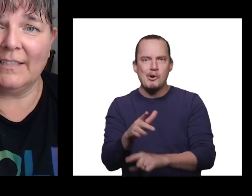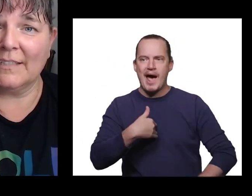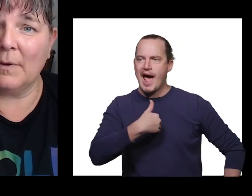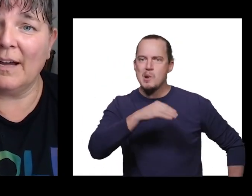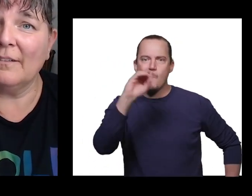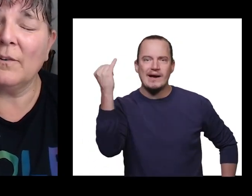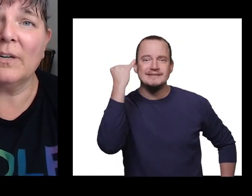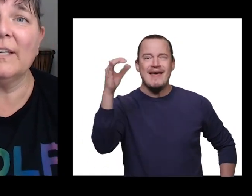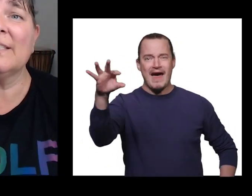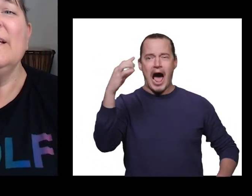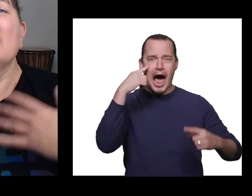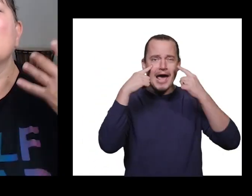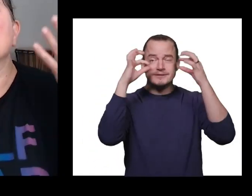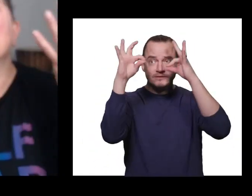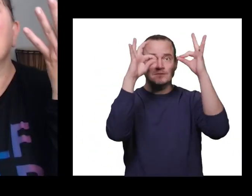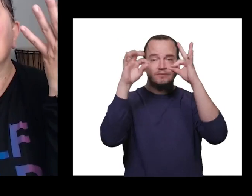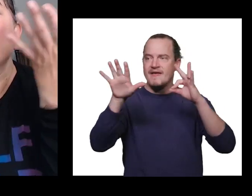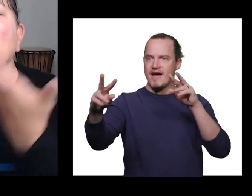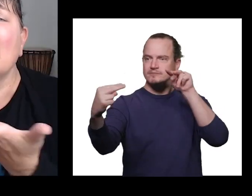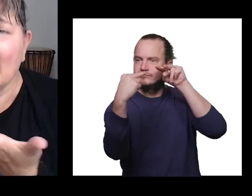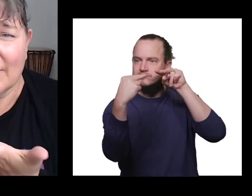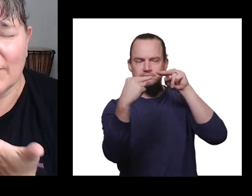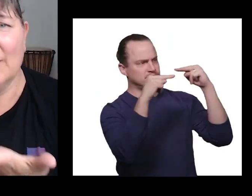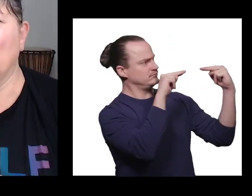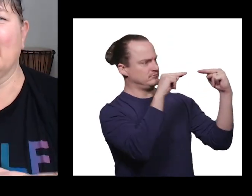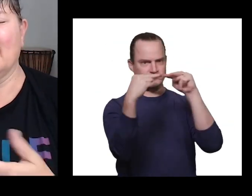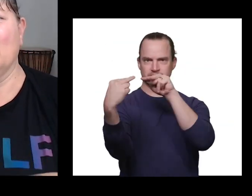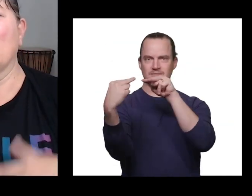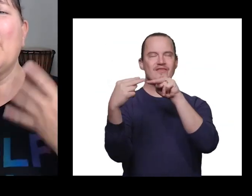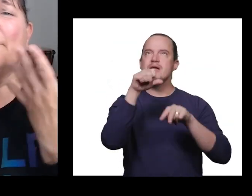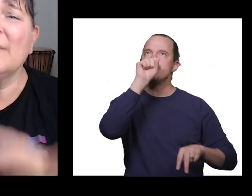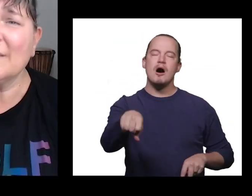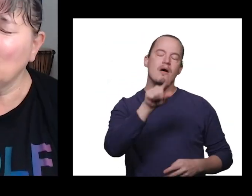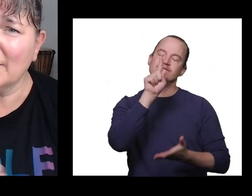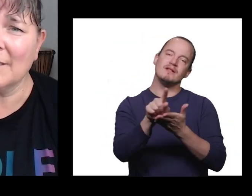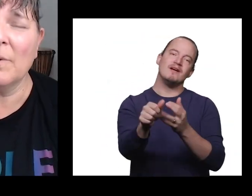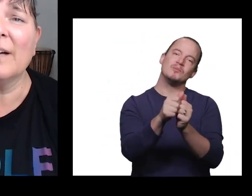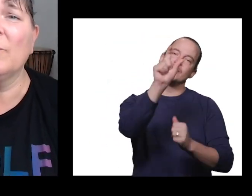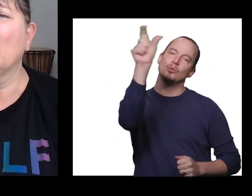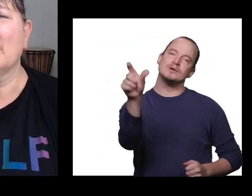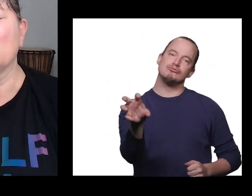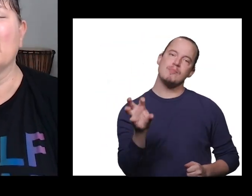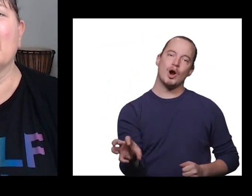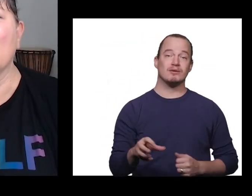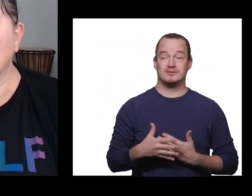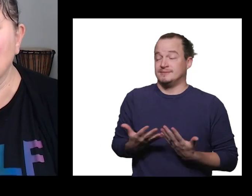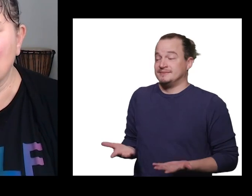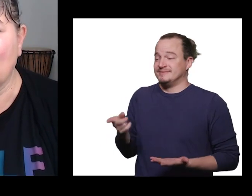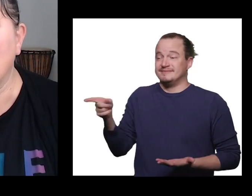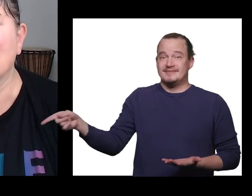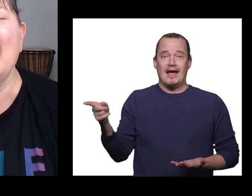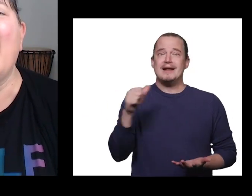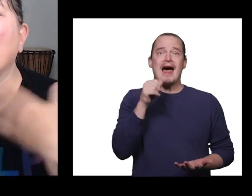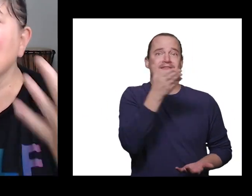personality and some eye focus, the children loved Question Mark, missed Question Mark when Question Mark did not come